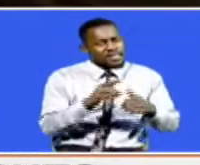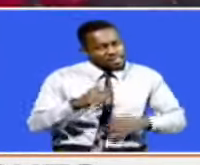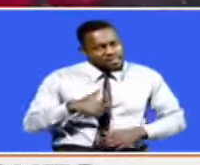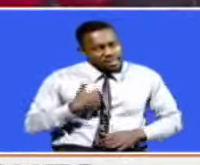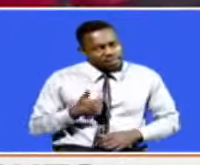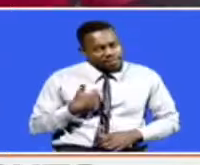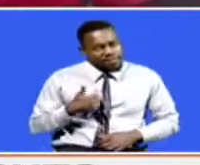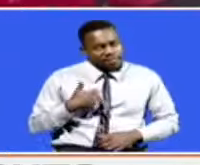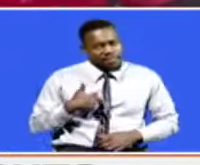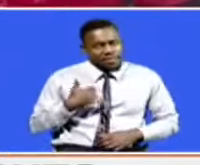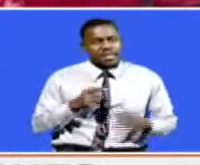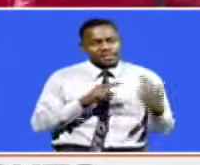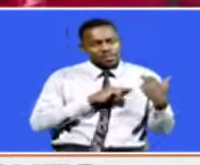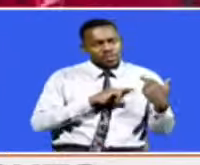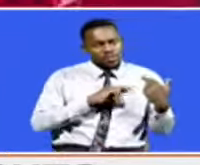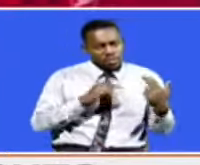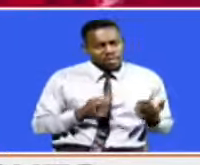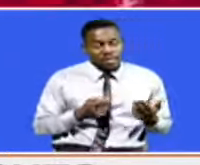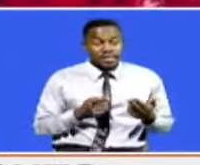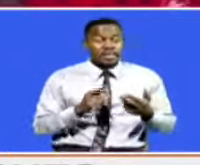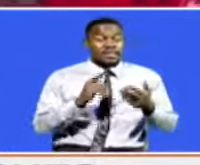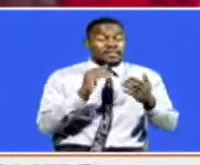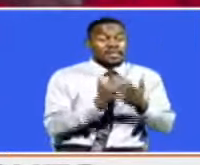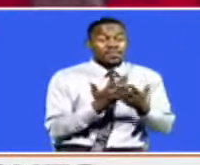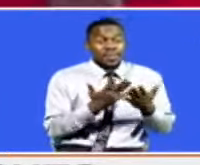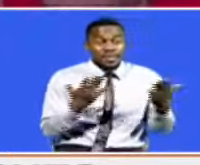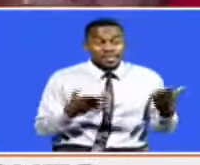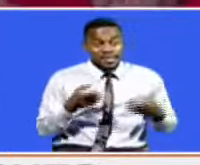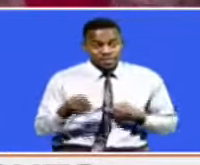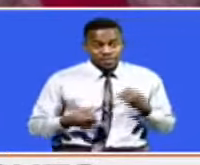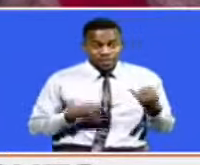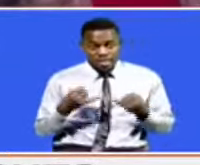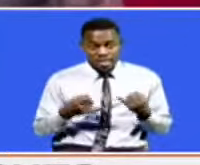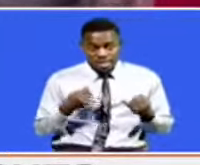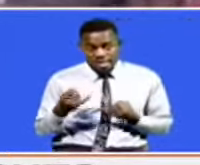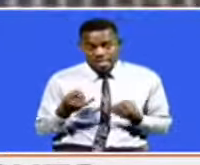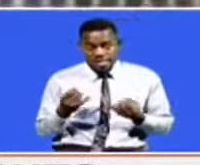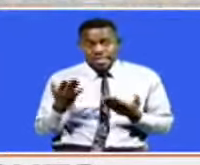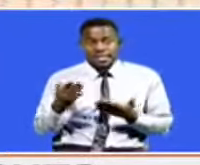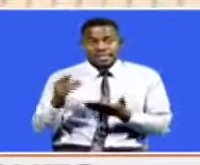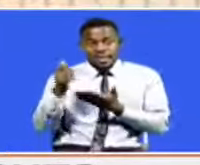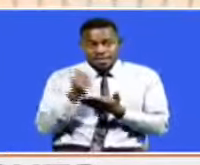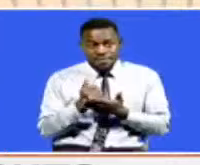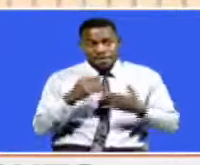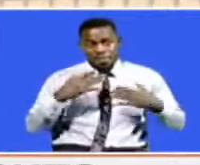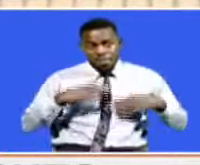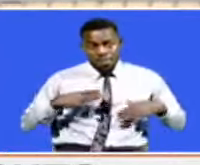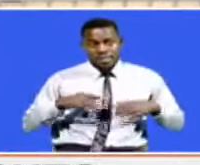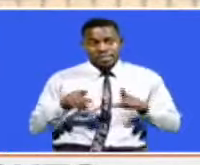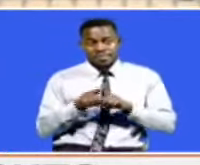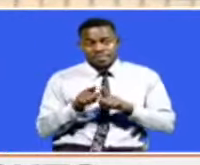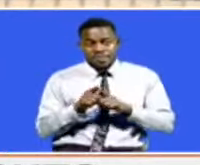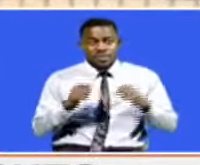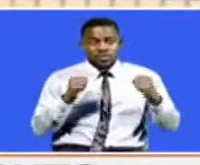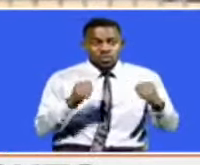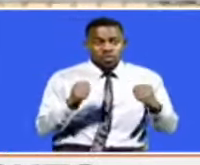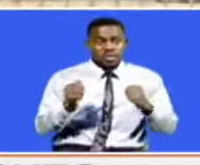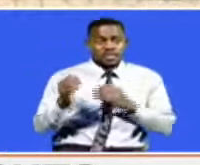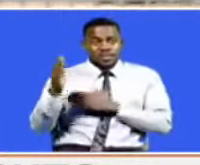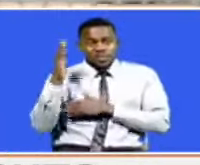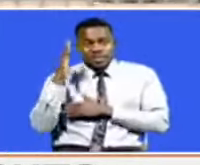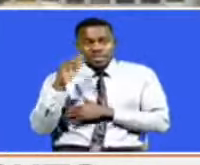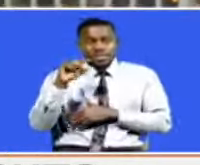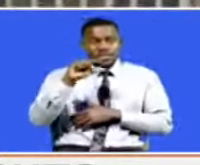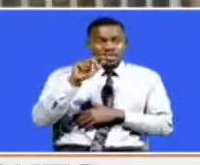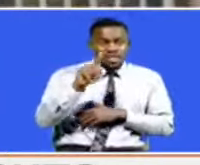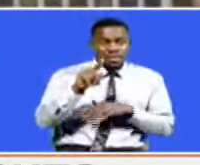I am a whip. Some of the perks that a whip enjoys include a fully fledged office, staff members, enhanced security, GK